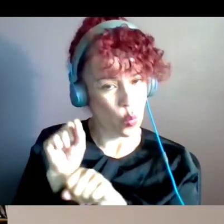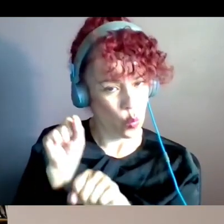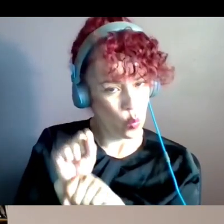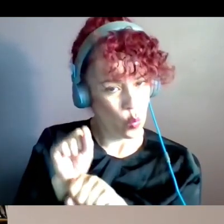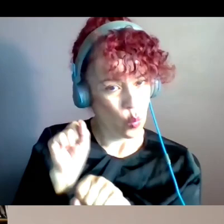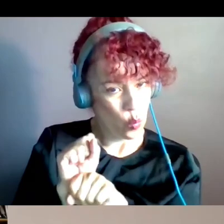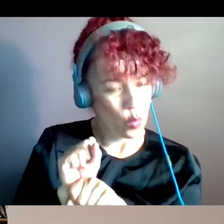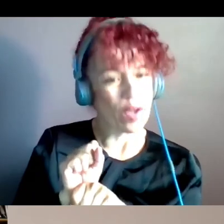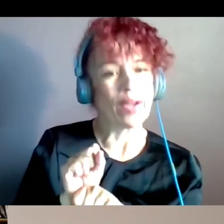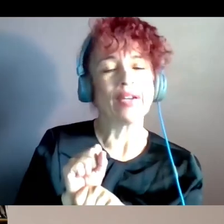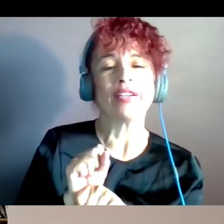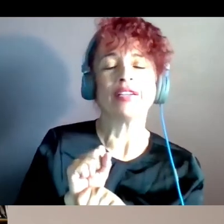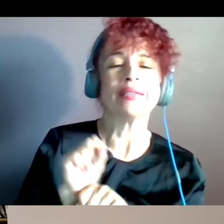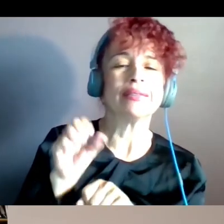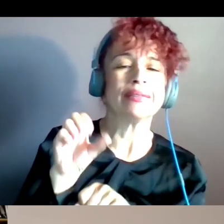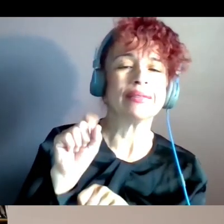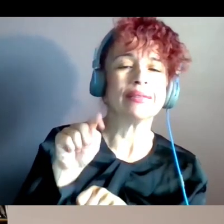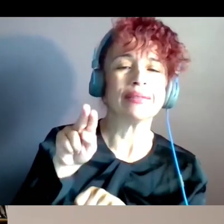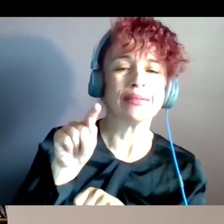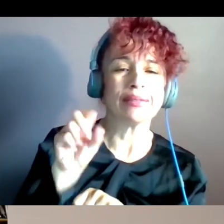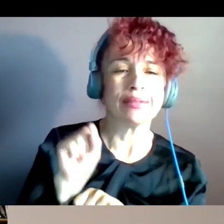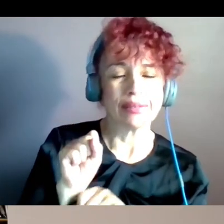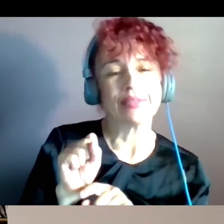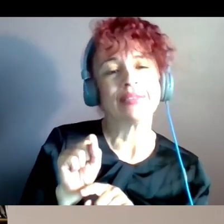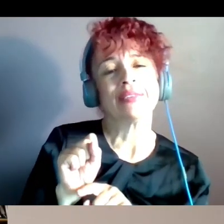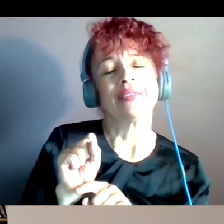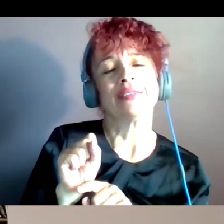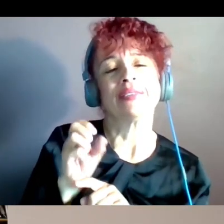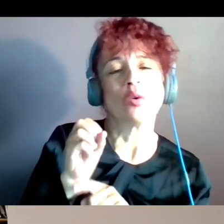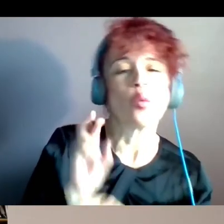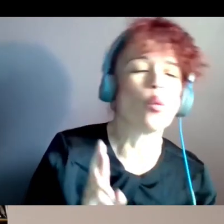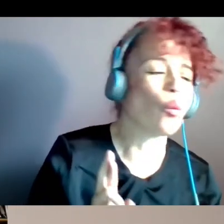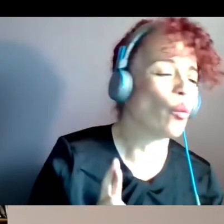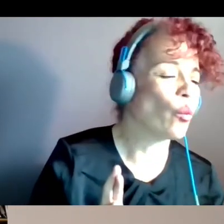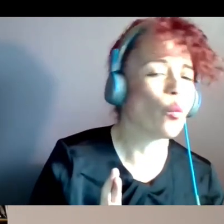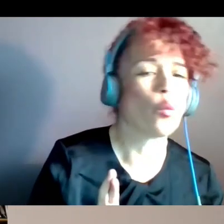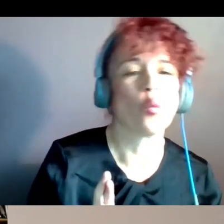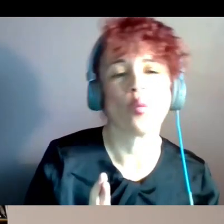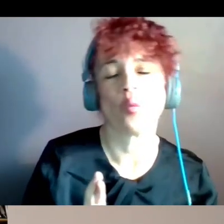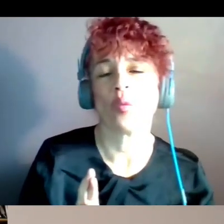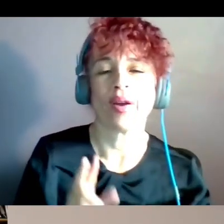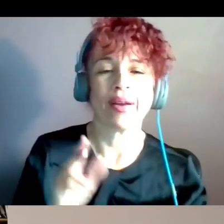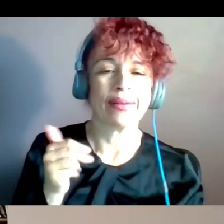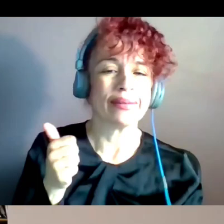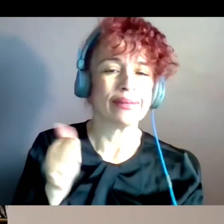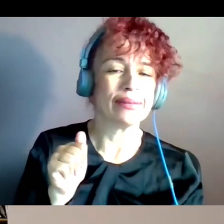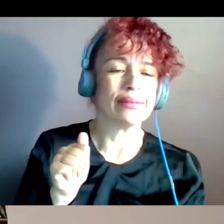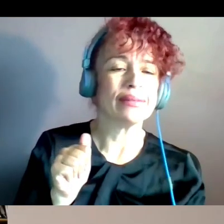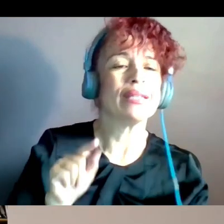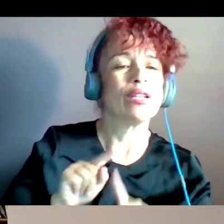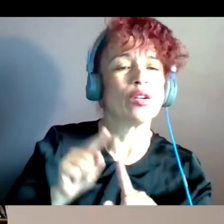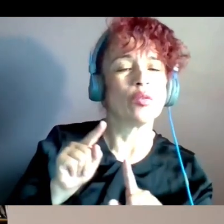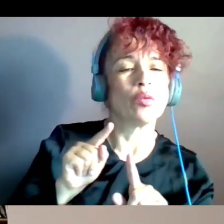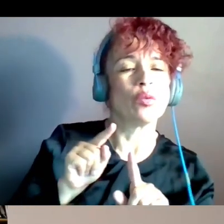call heroic size statuary, which isn't classically heroic. Classically heroic is like anything over 10 feet or something like that. But what I'm